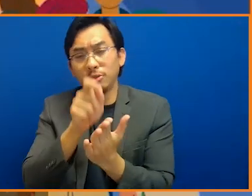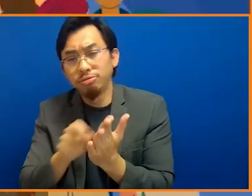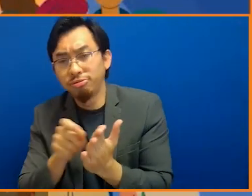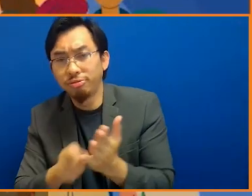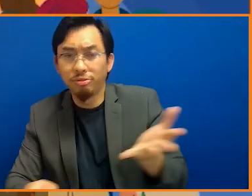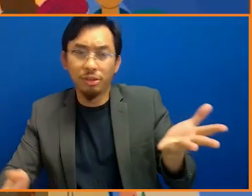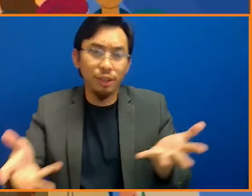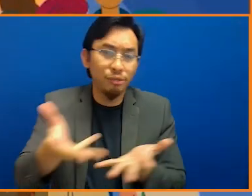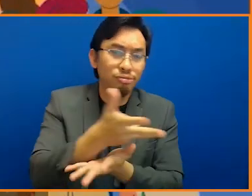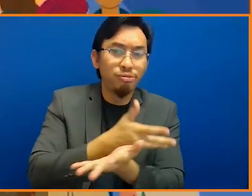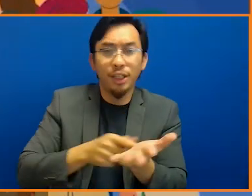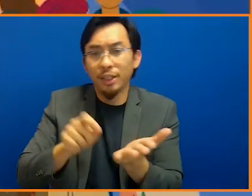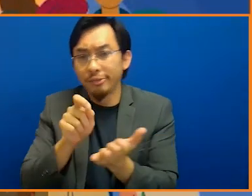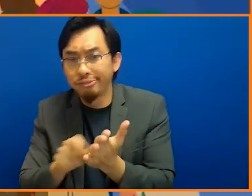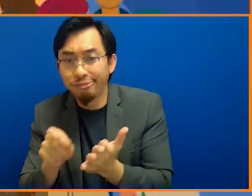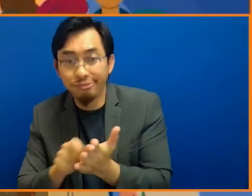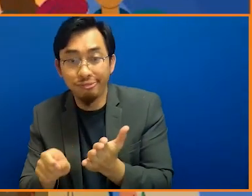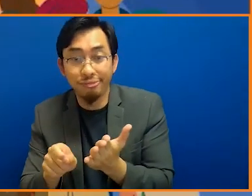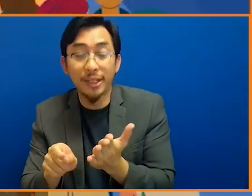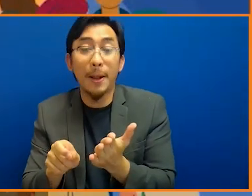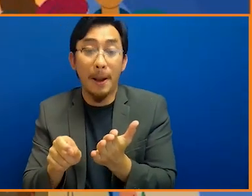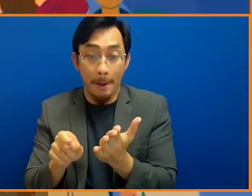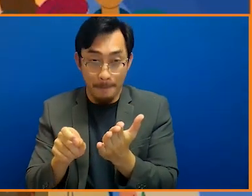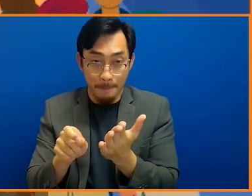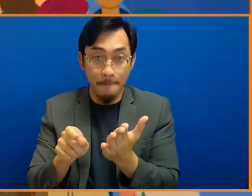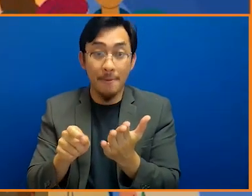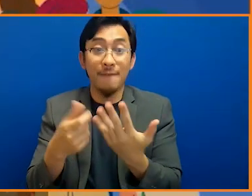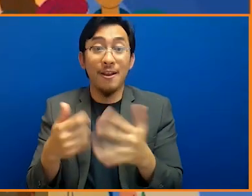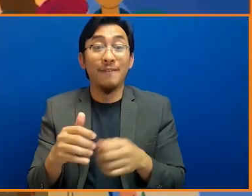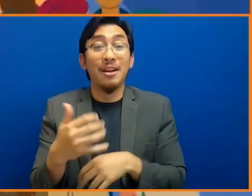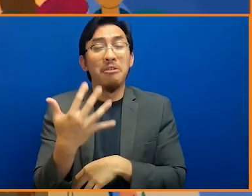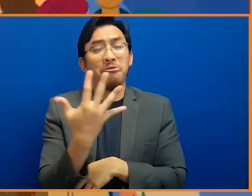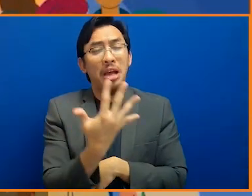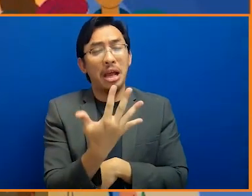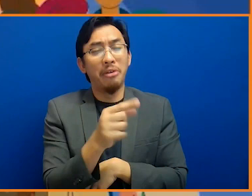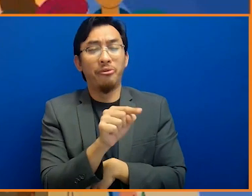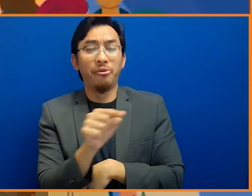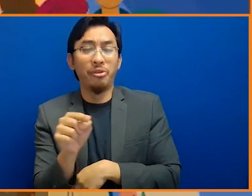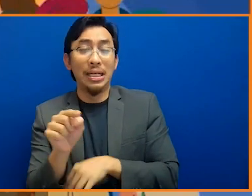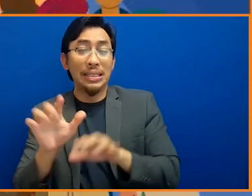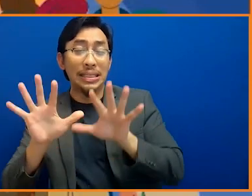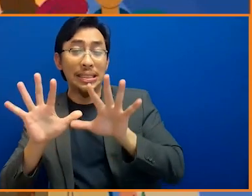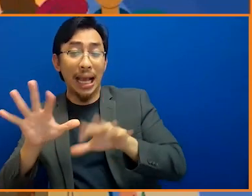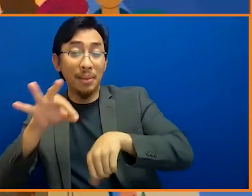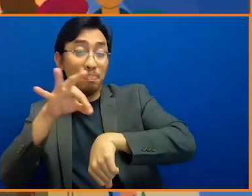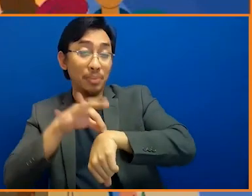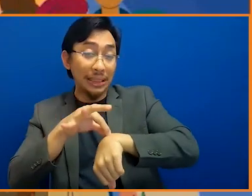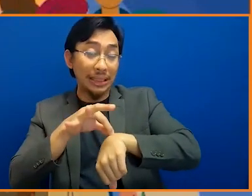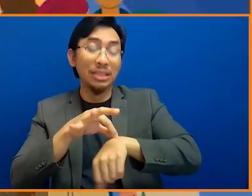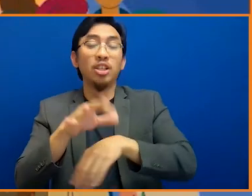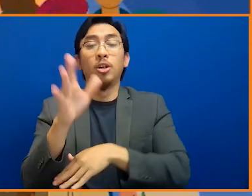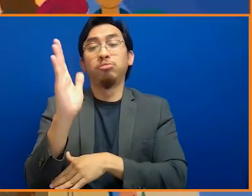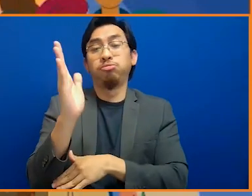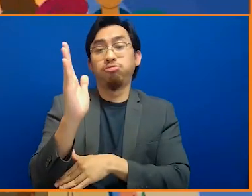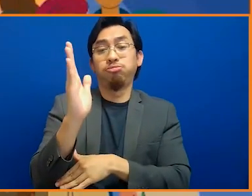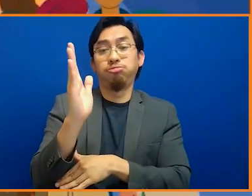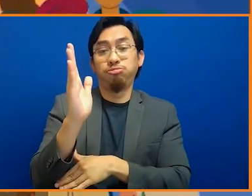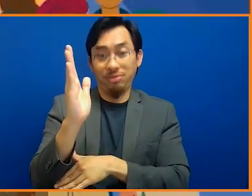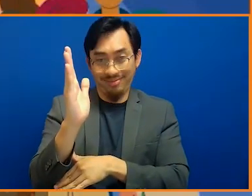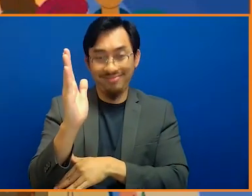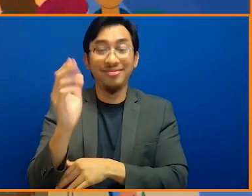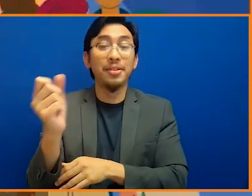note taking. And then we will have about 5 to 10 minutes to report. So you